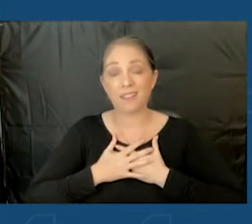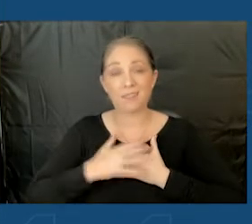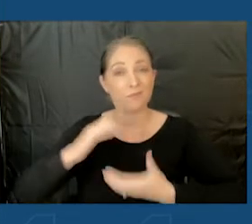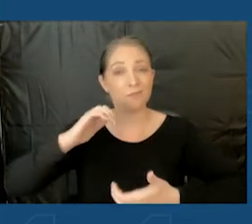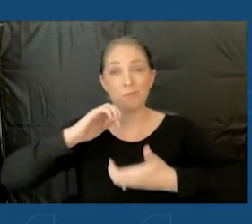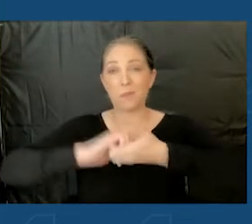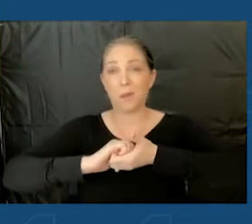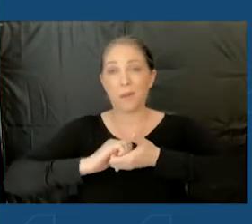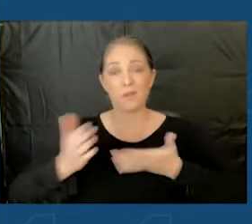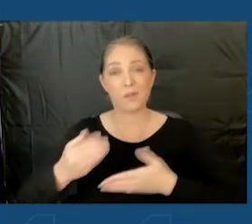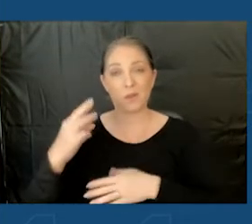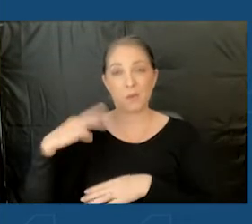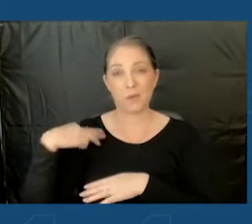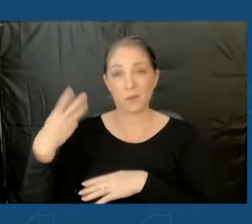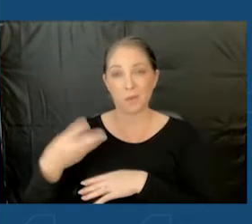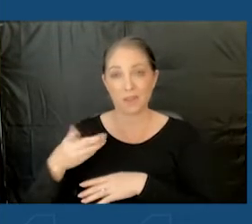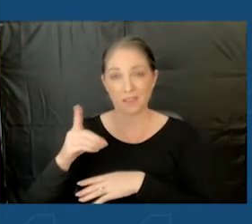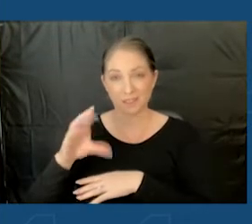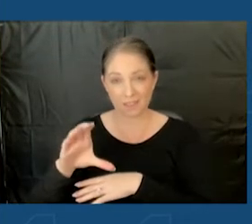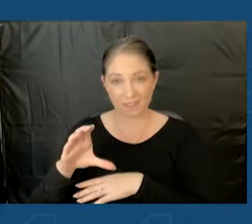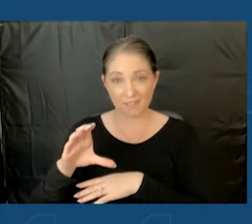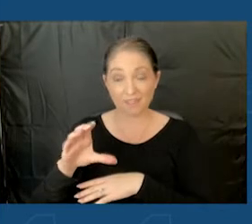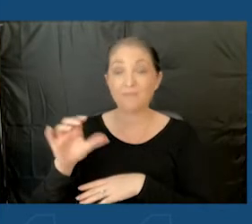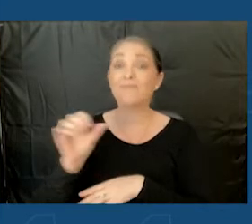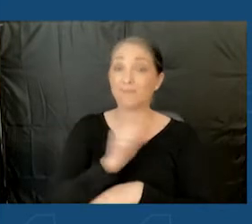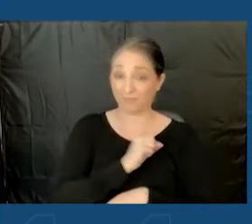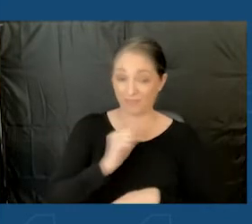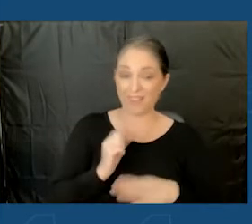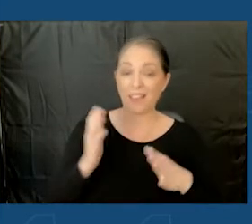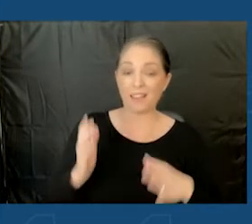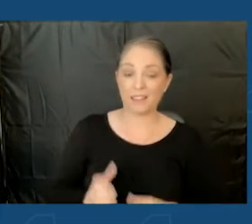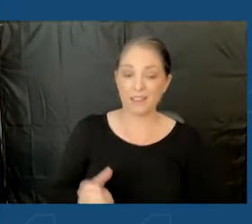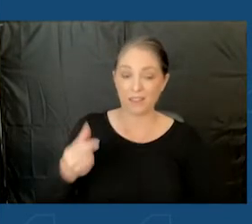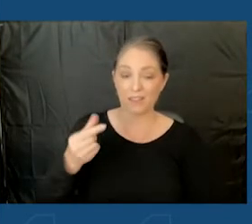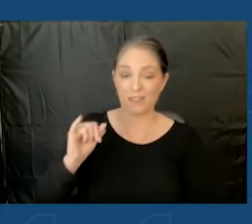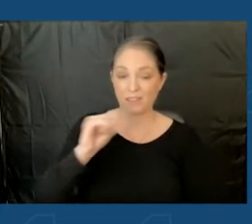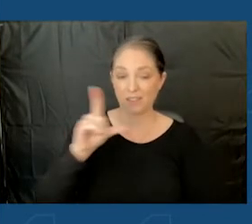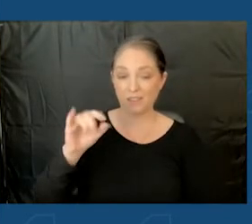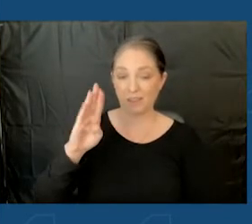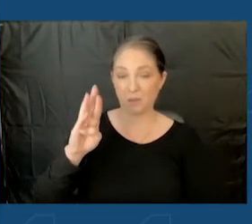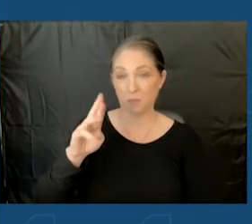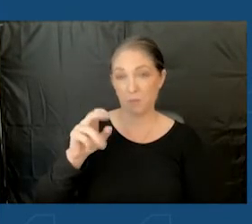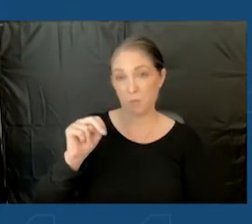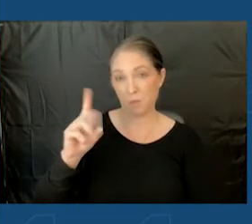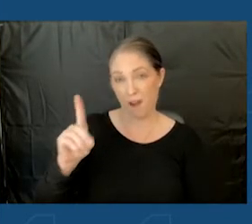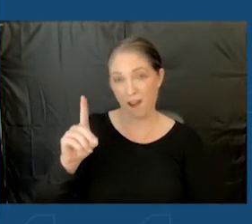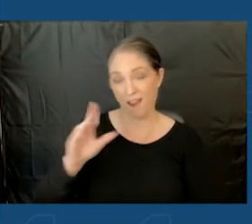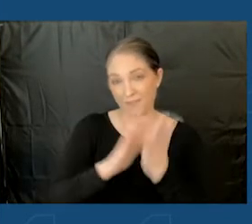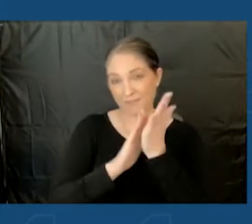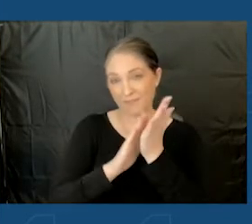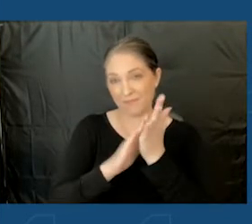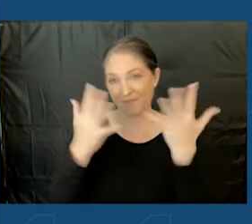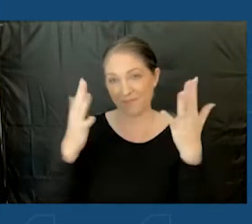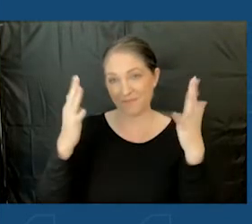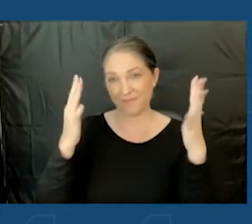other than Senator Kirsten Gillibrand, who's joined us here today. Let's give her a huge round of applause.